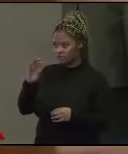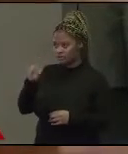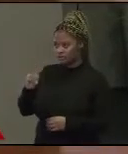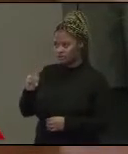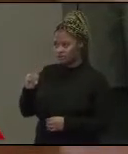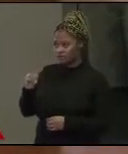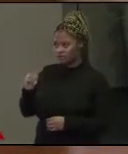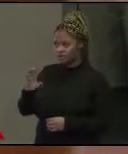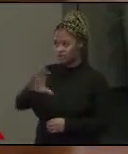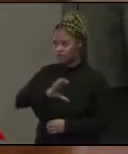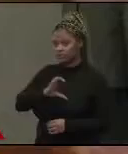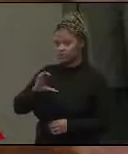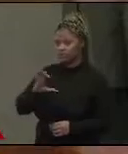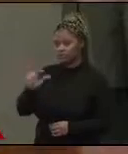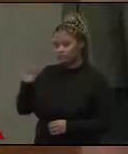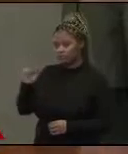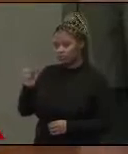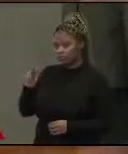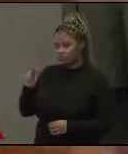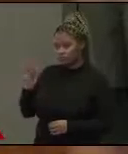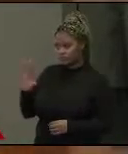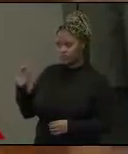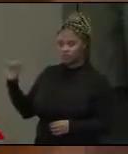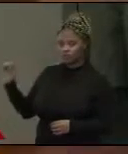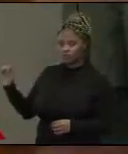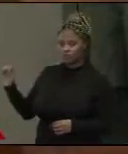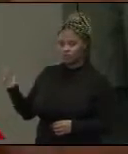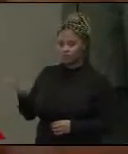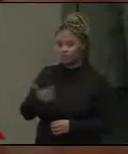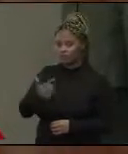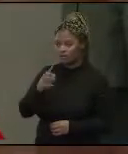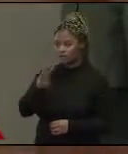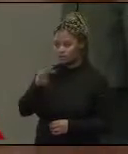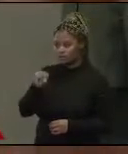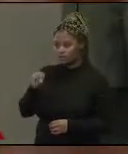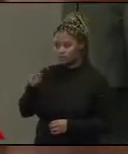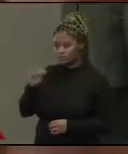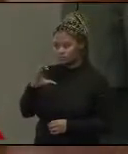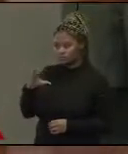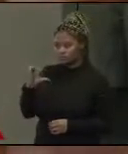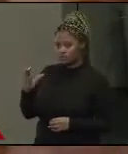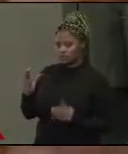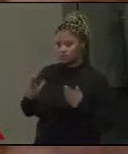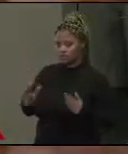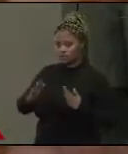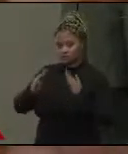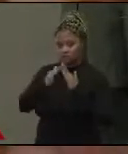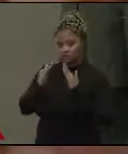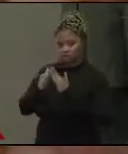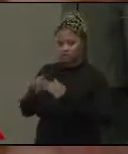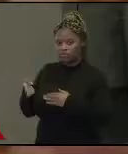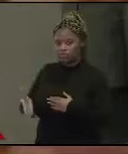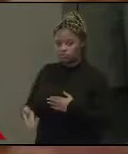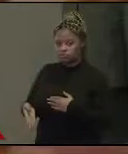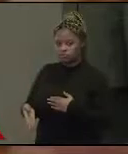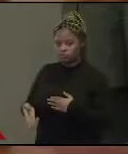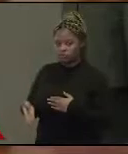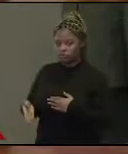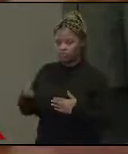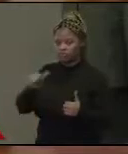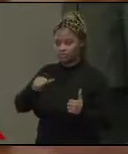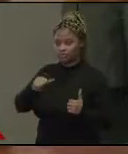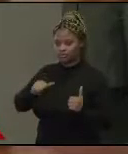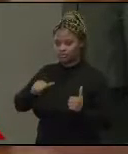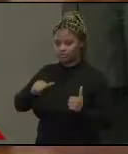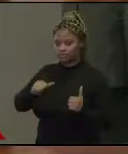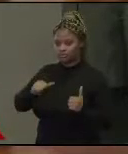Councillor Faku, all the MMCs of human settlements that are here, the acting Vice Chancellor